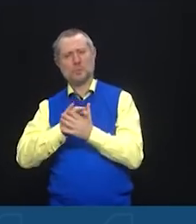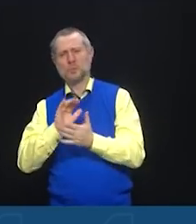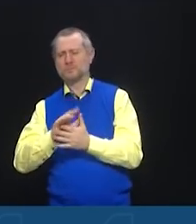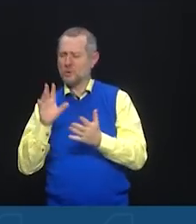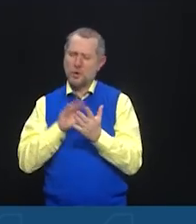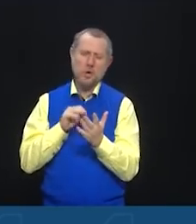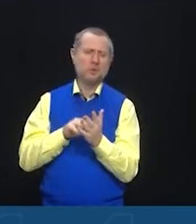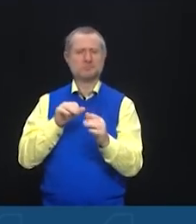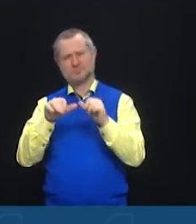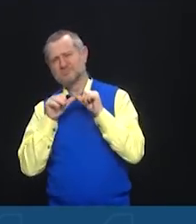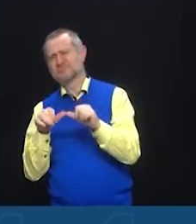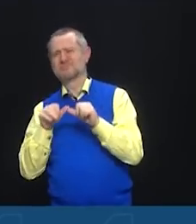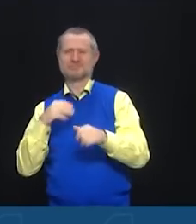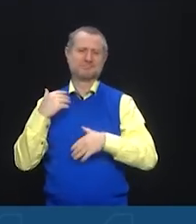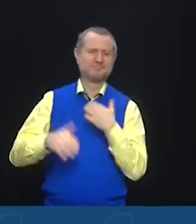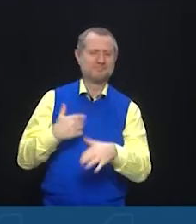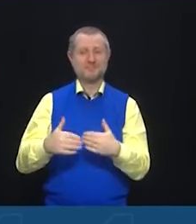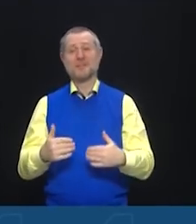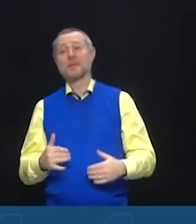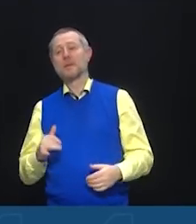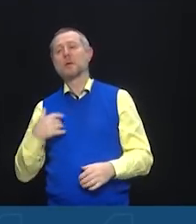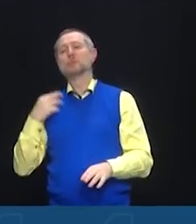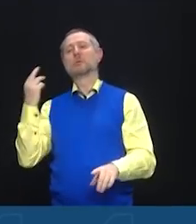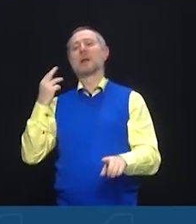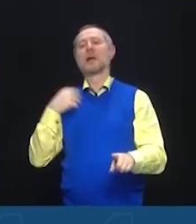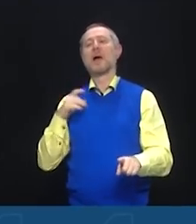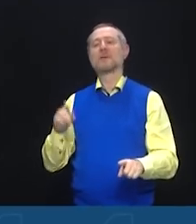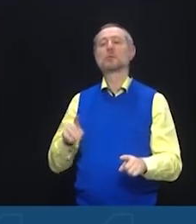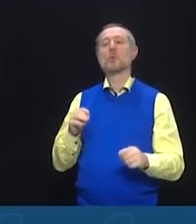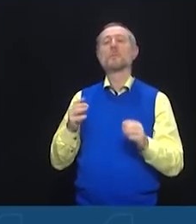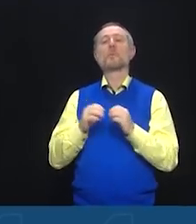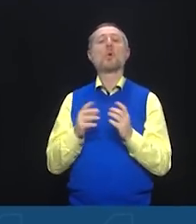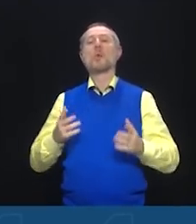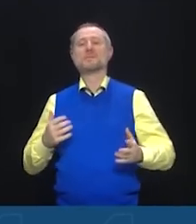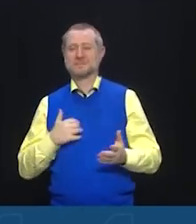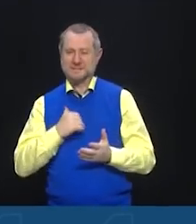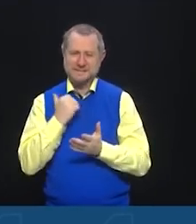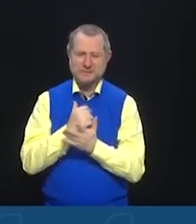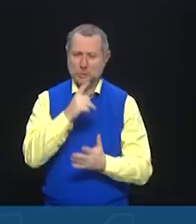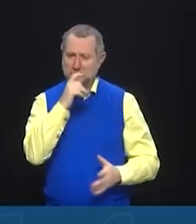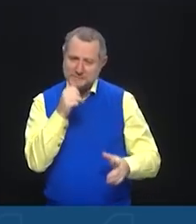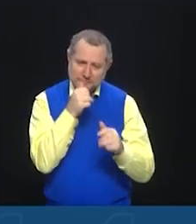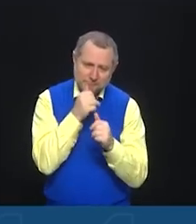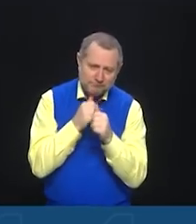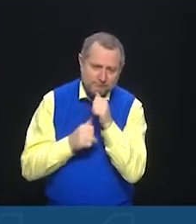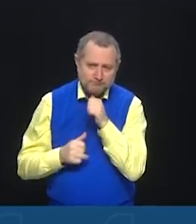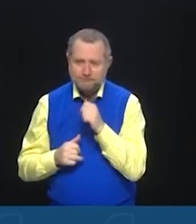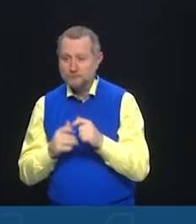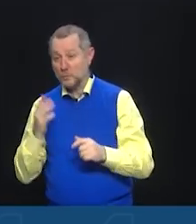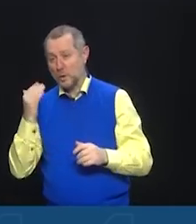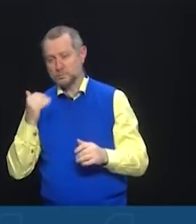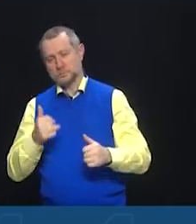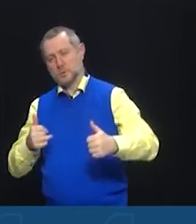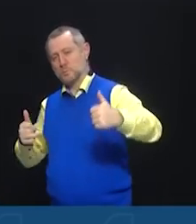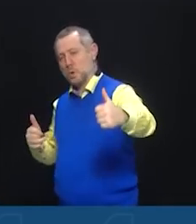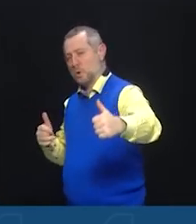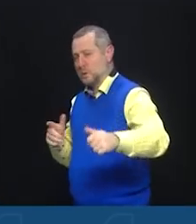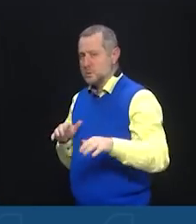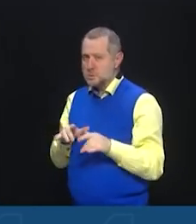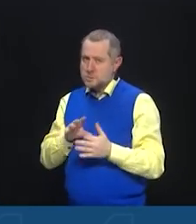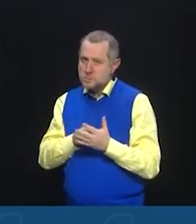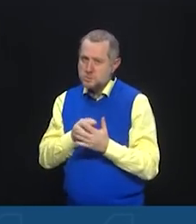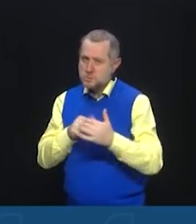recognizing that we also have to do a lot more to help the children who did suffer psychological and emotional impacts because